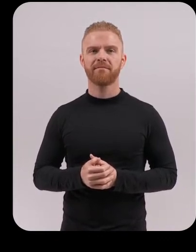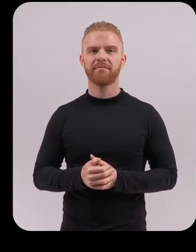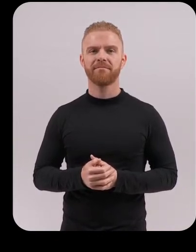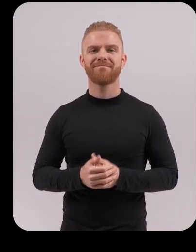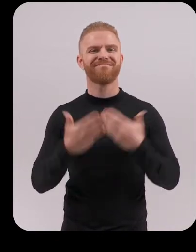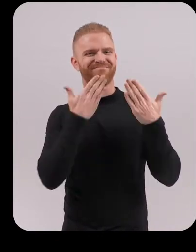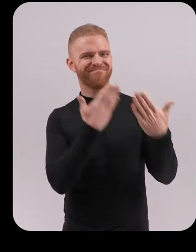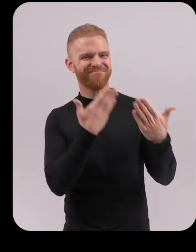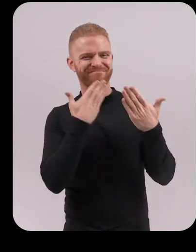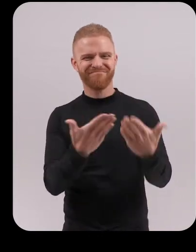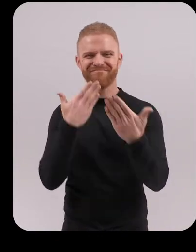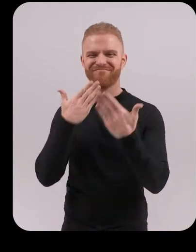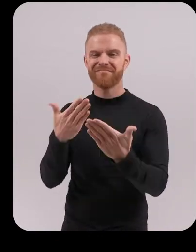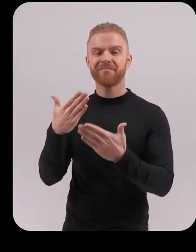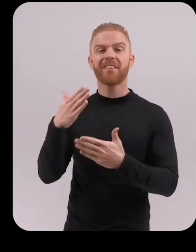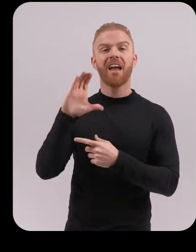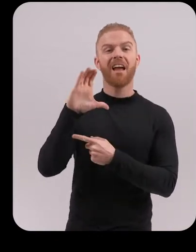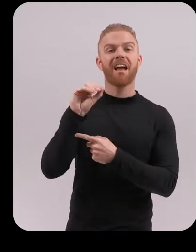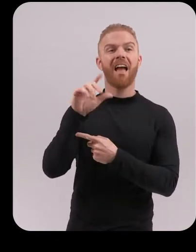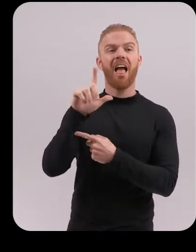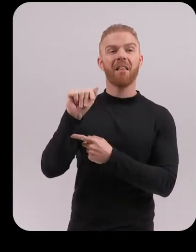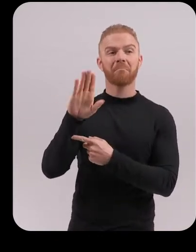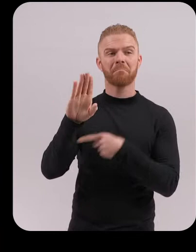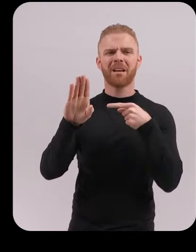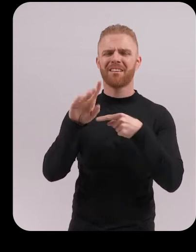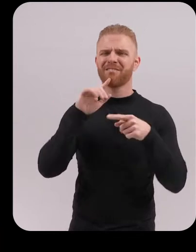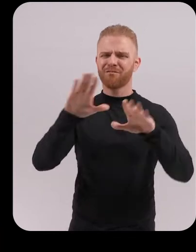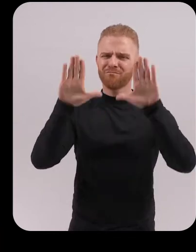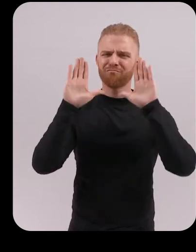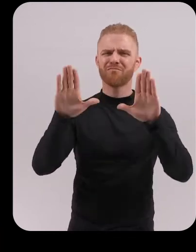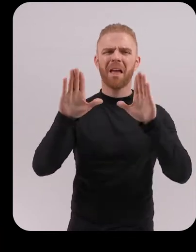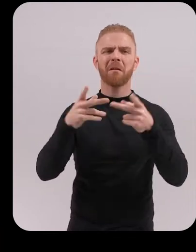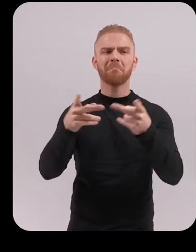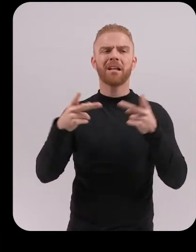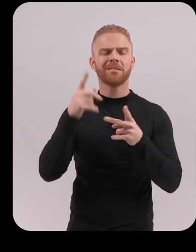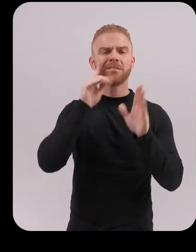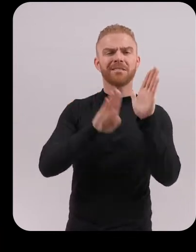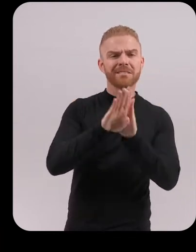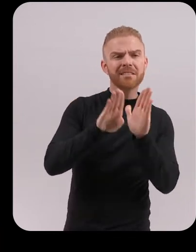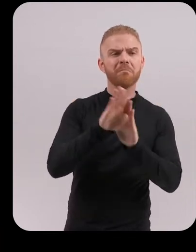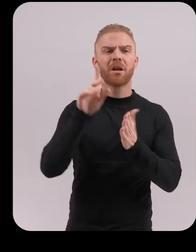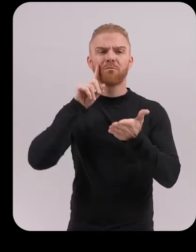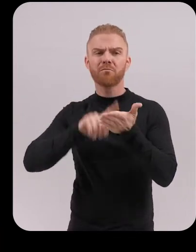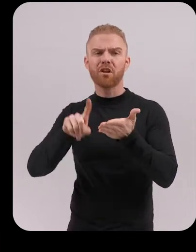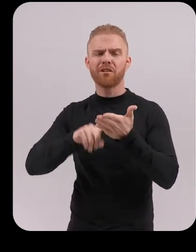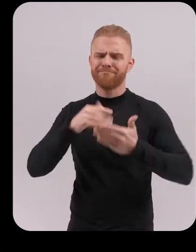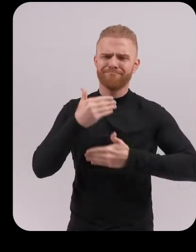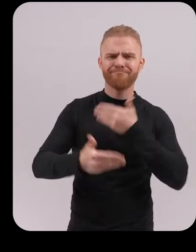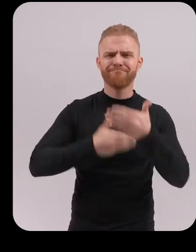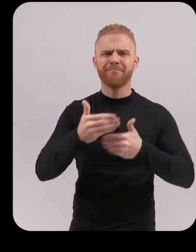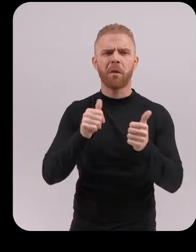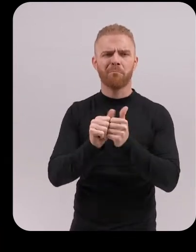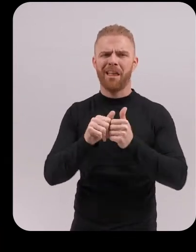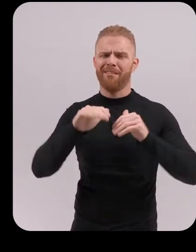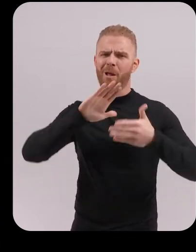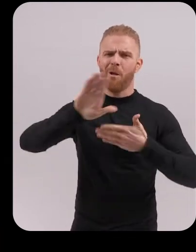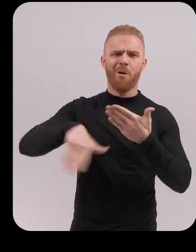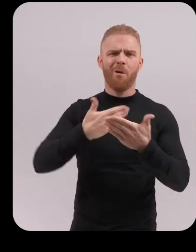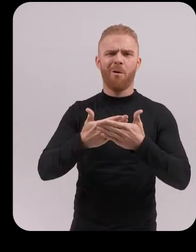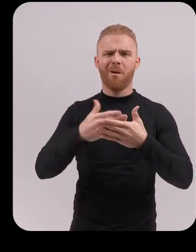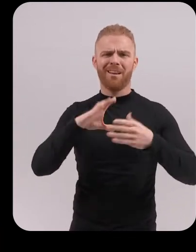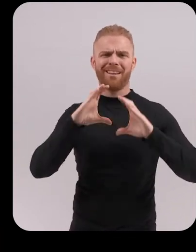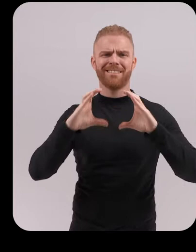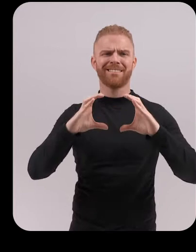Thank you. Colab, Google Colab. It's a great place for developers and researchers to get started with that entire stack